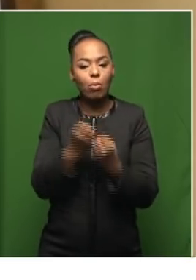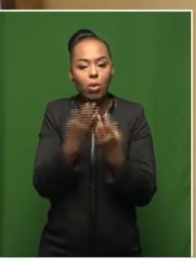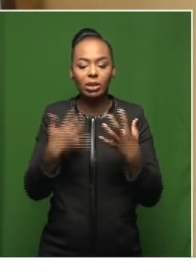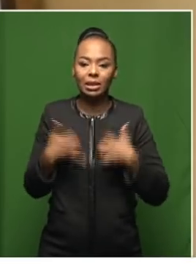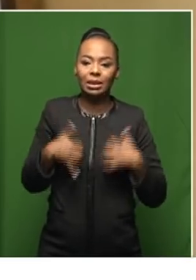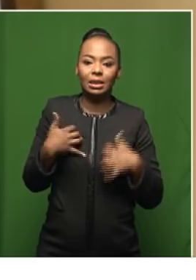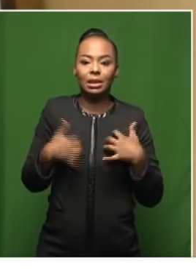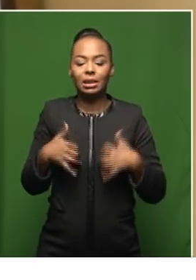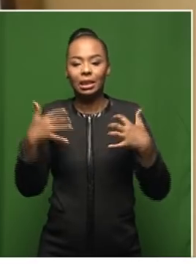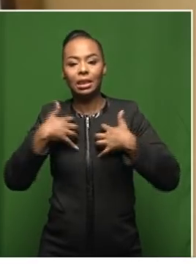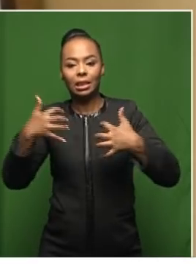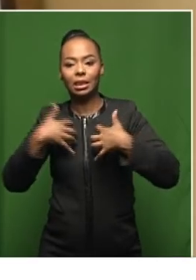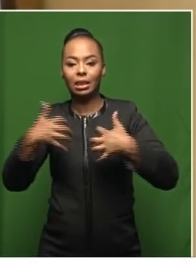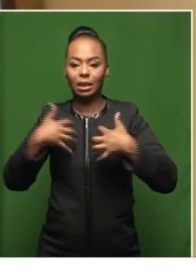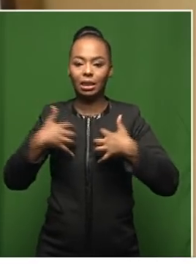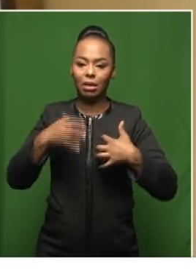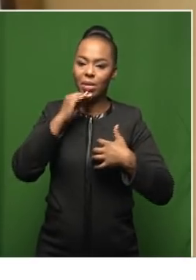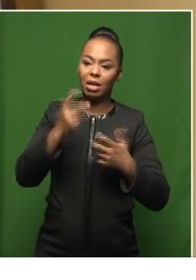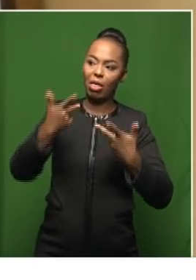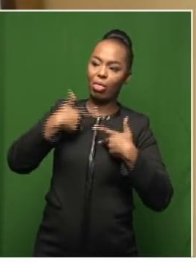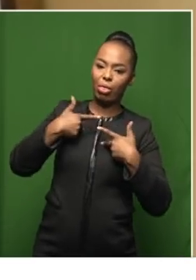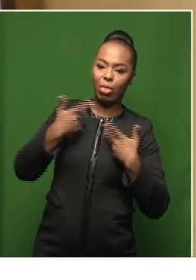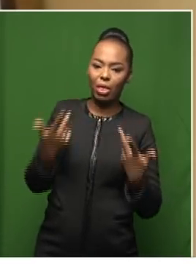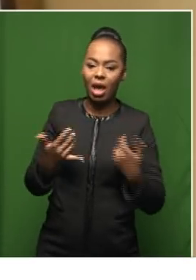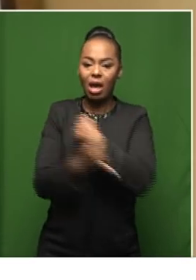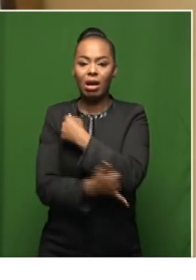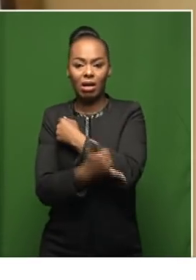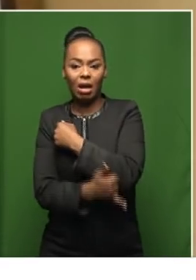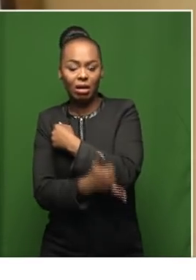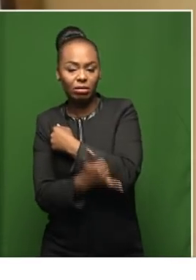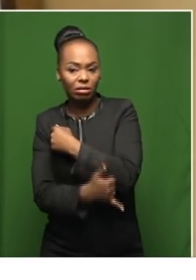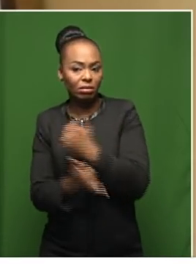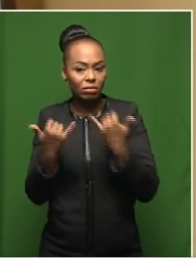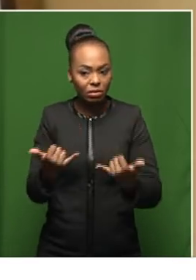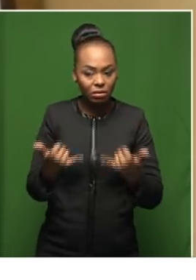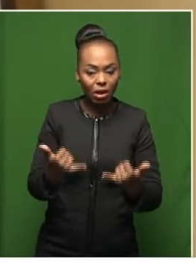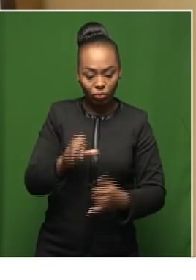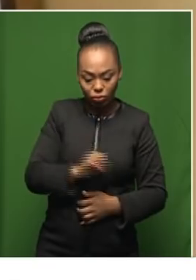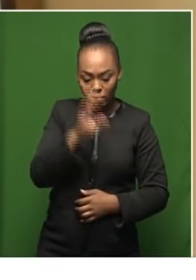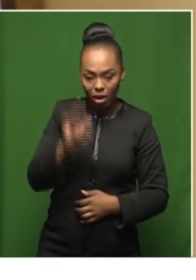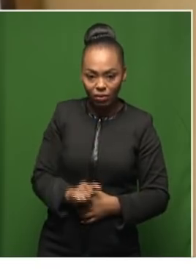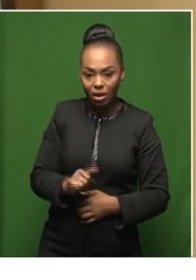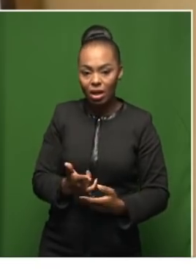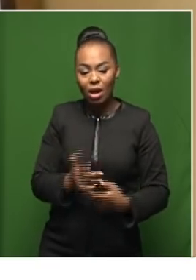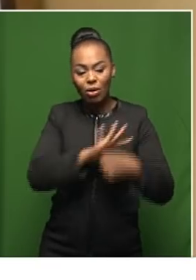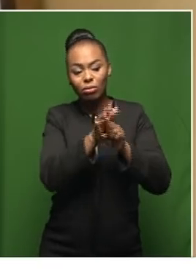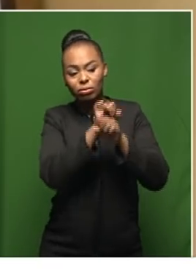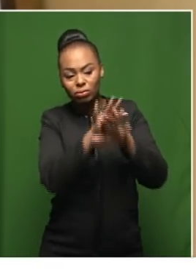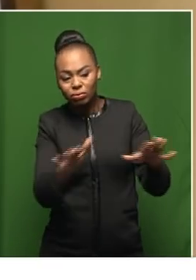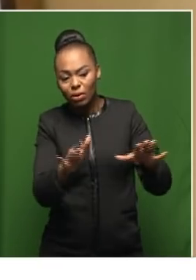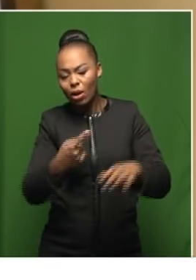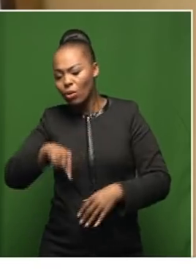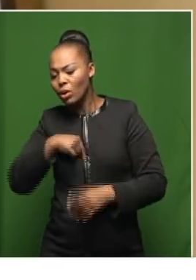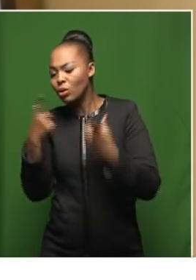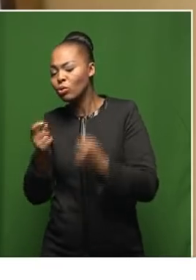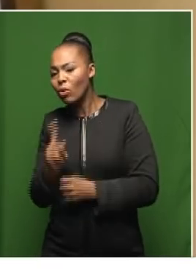anxiety about are we going to be left behind? Is the country able to, beyond COVAX, what else do we do? And therefore,